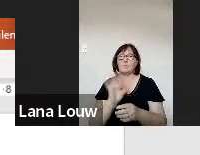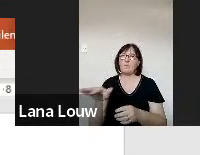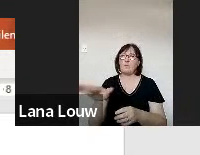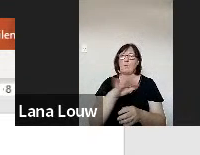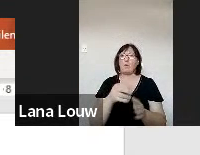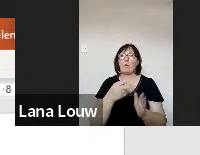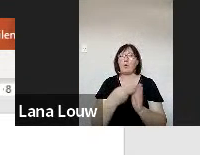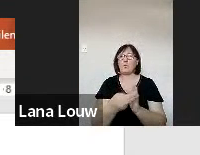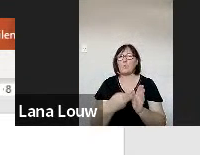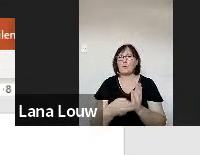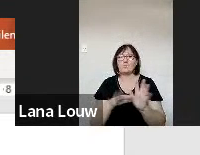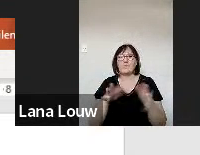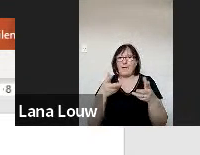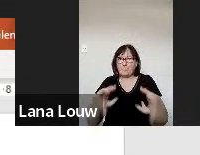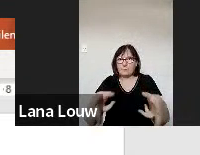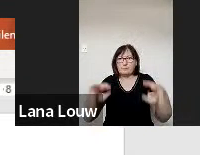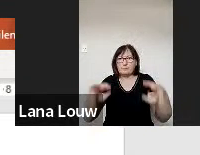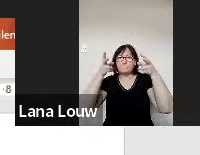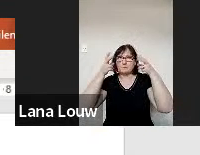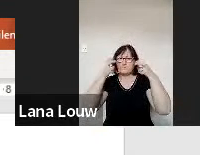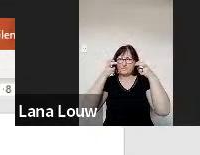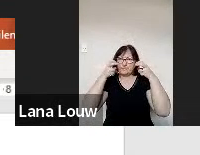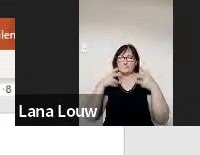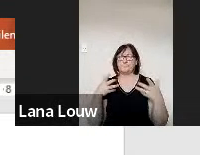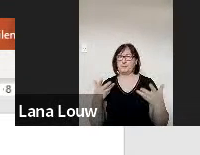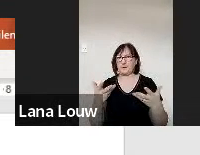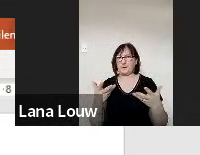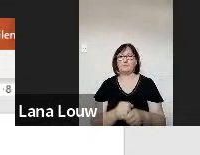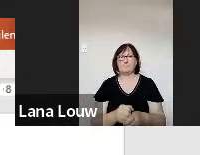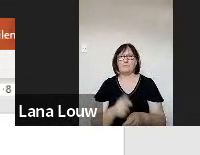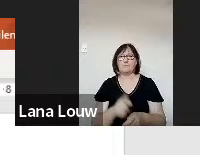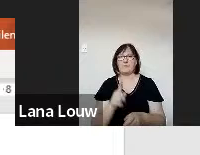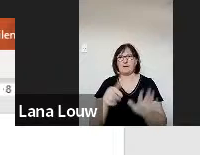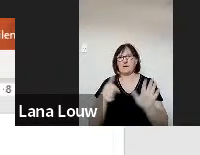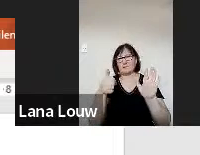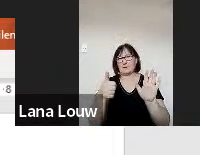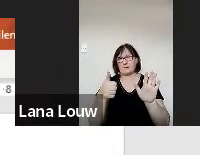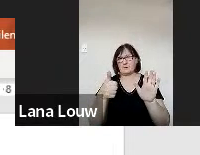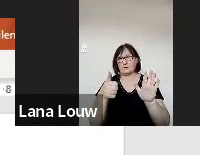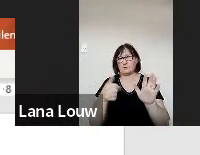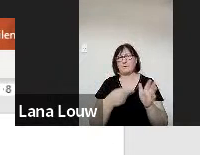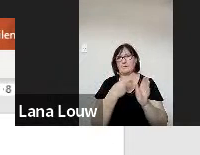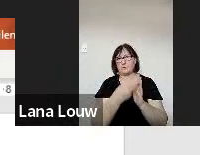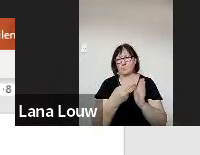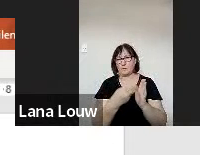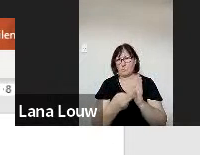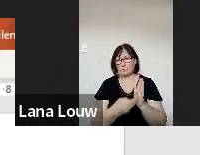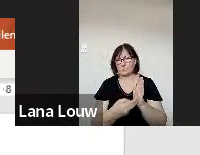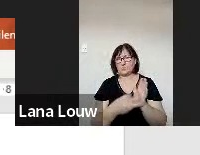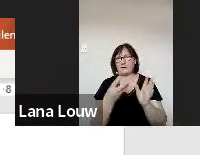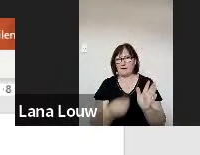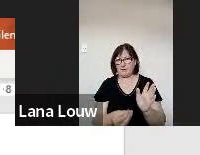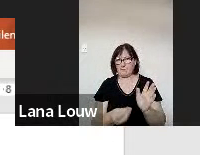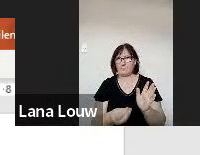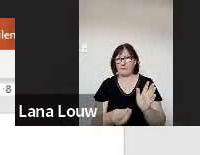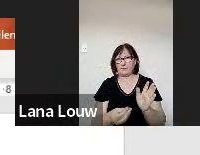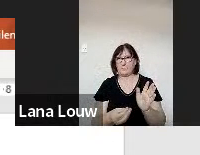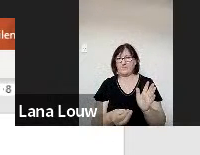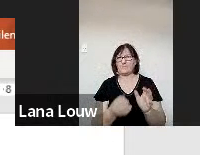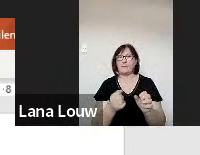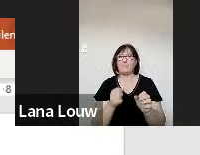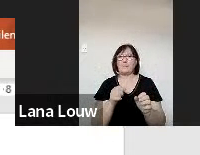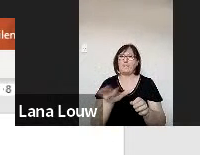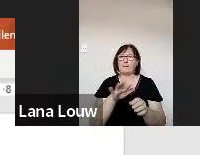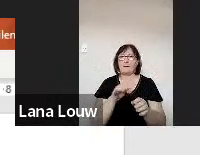interpretation. There are 6 general rules of interpretation in the HS, from General Rule 1 up